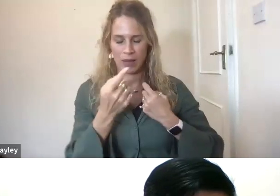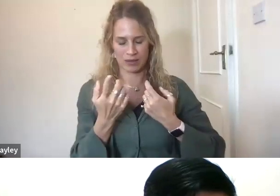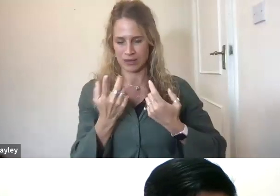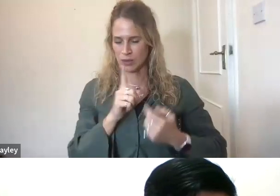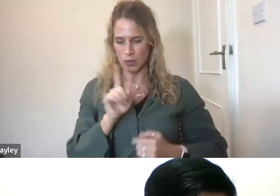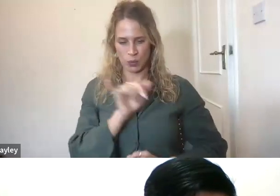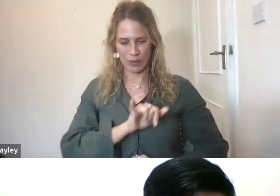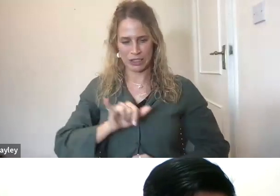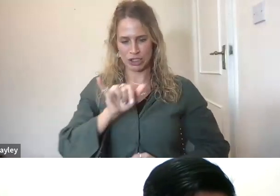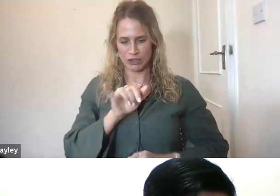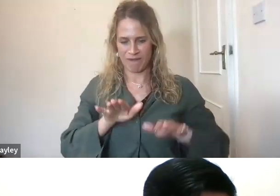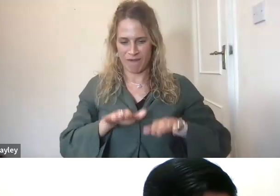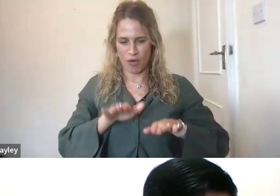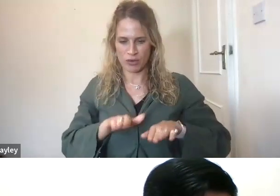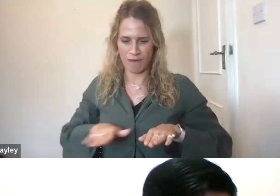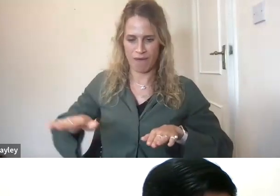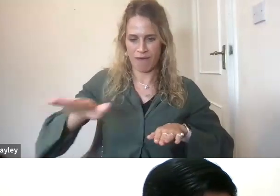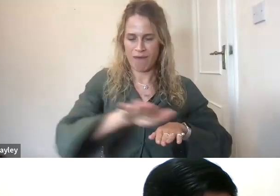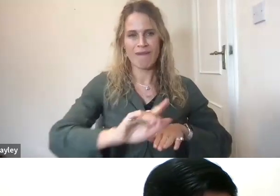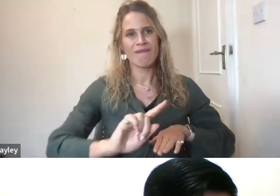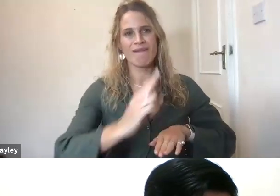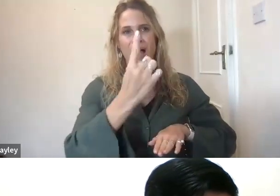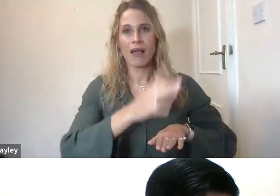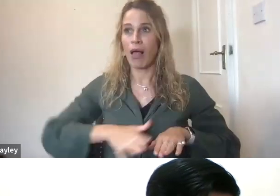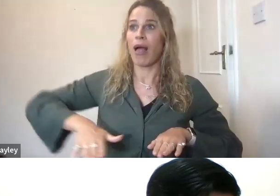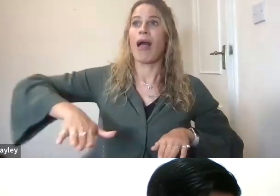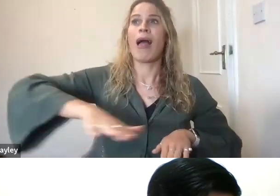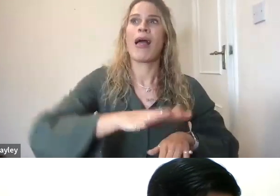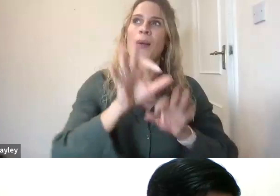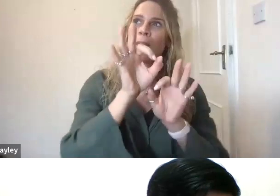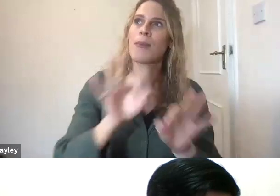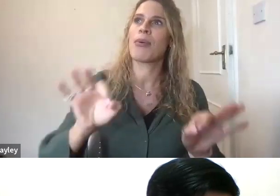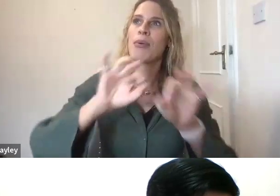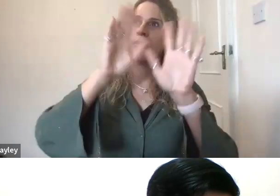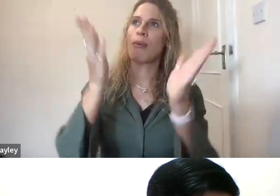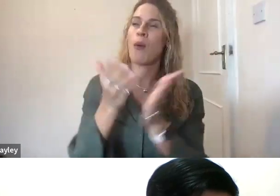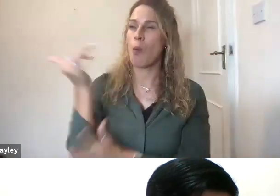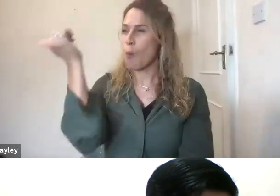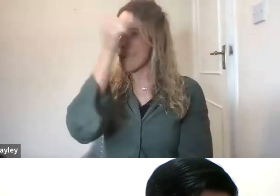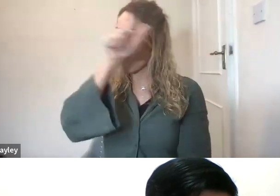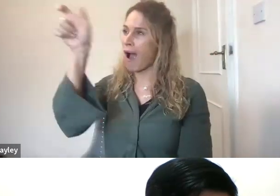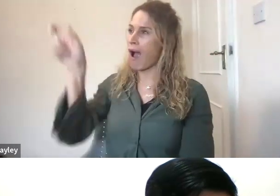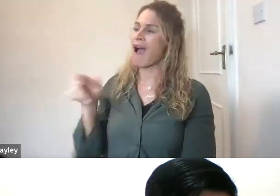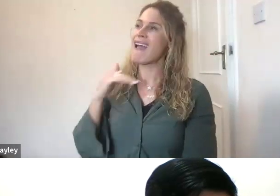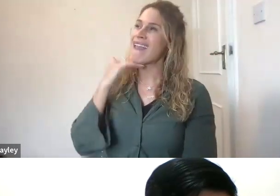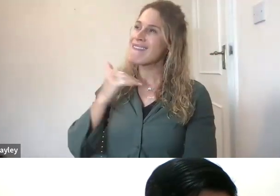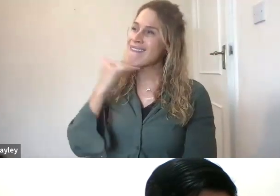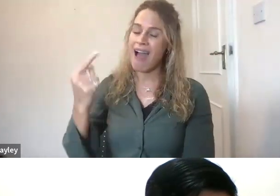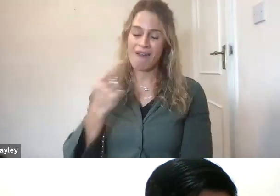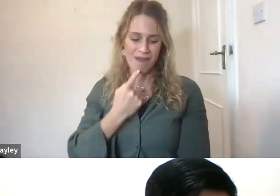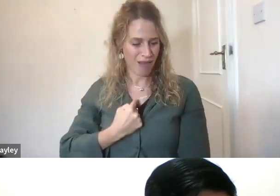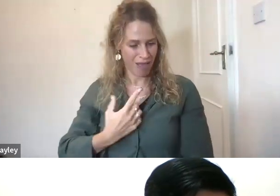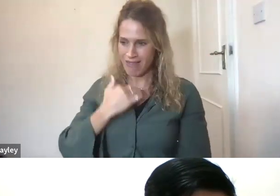forward first, to step into the paradise, an oracle declared, "Enough with your cautionary instinct